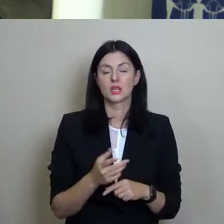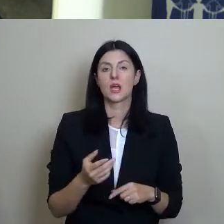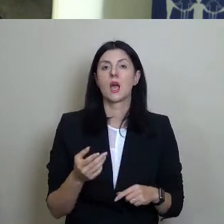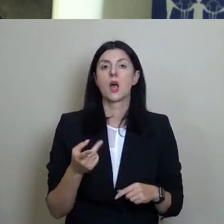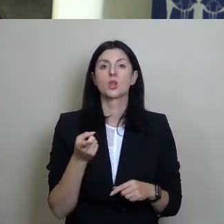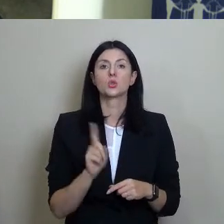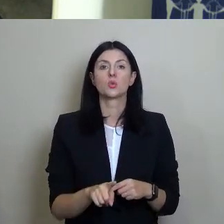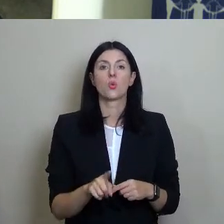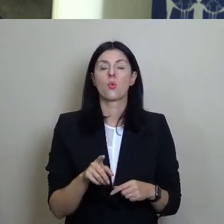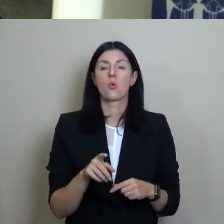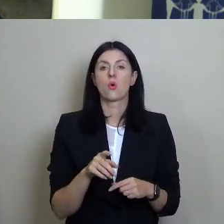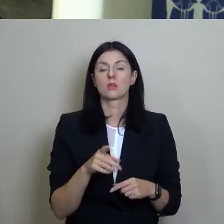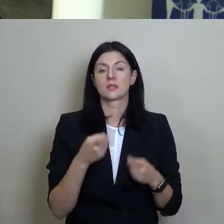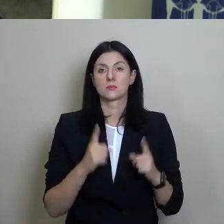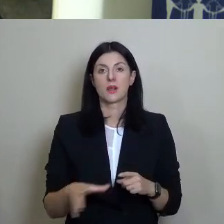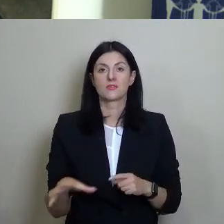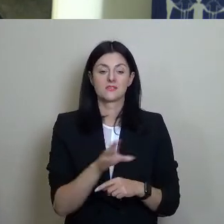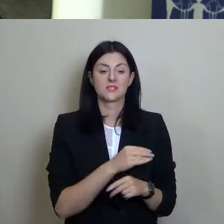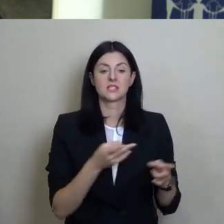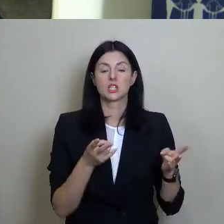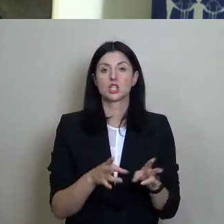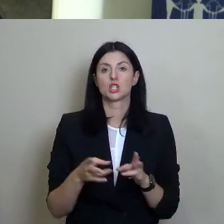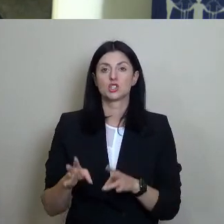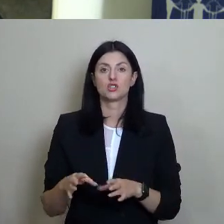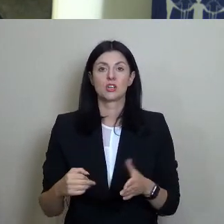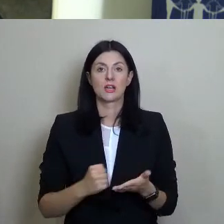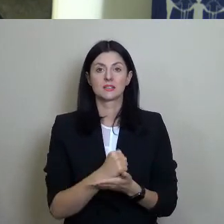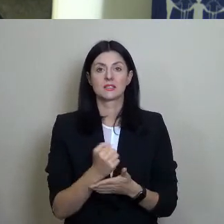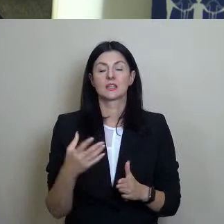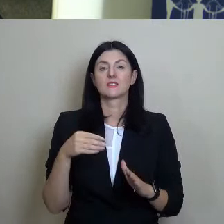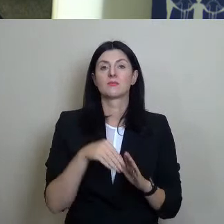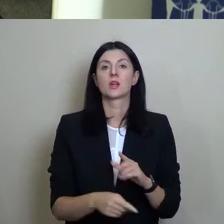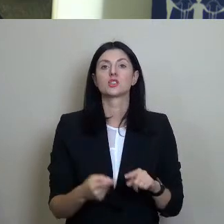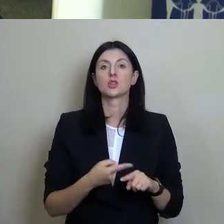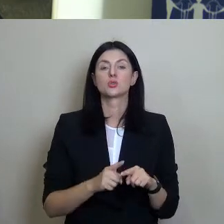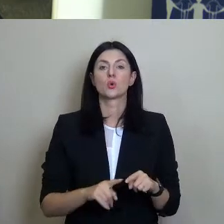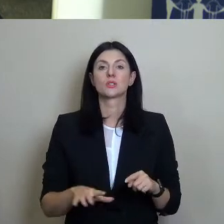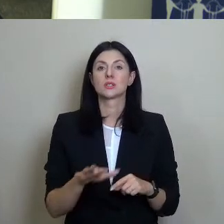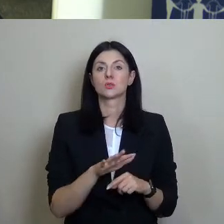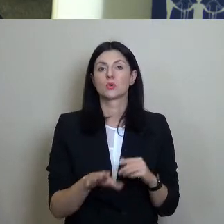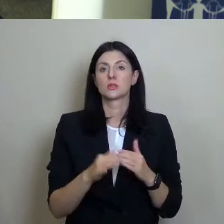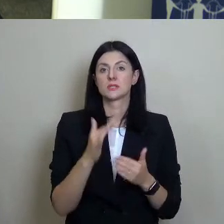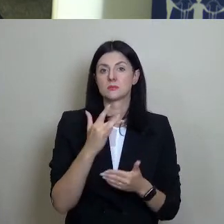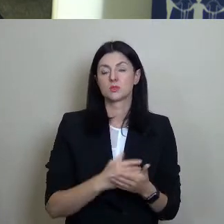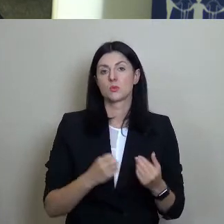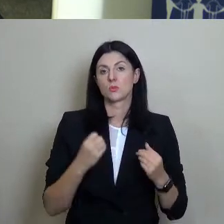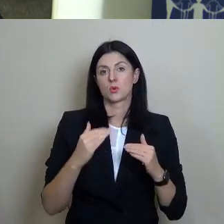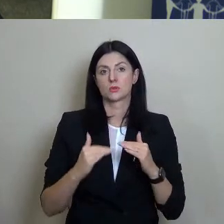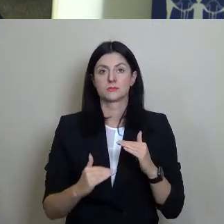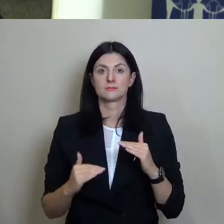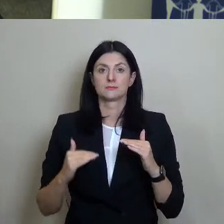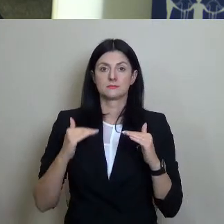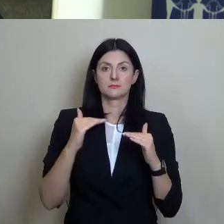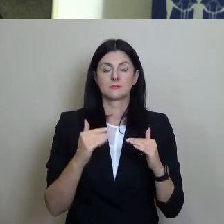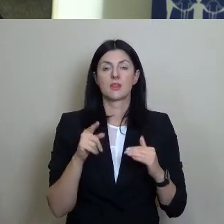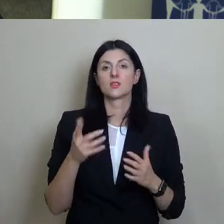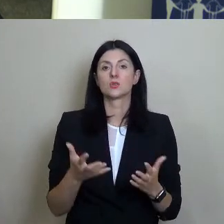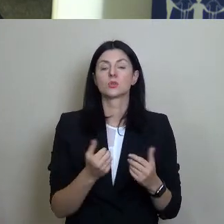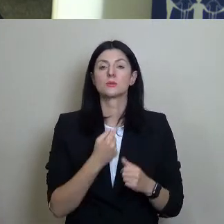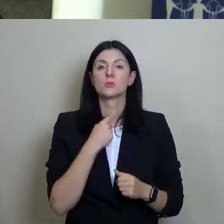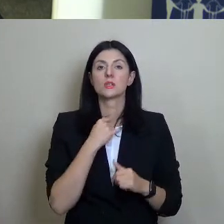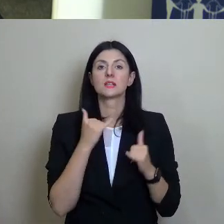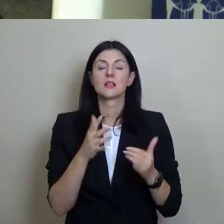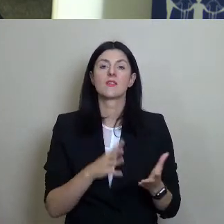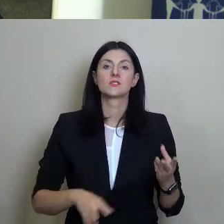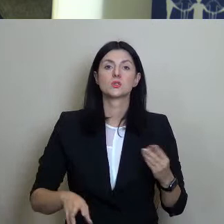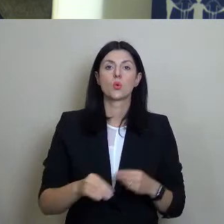quota, or more, so all other candidates within this territorial constituency are going to go up, because